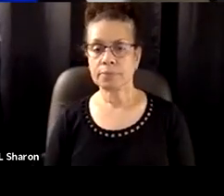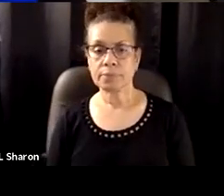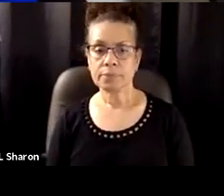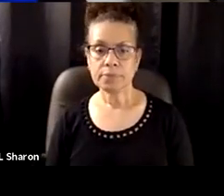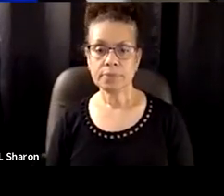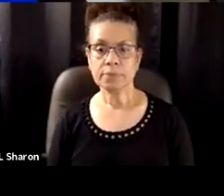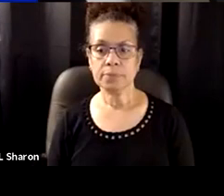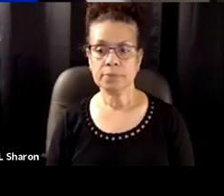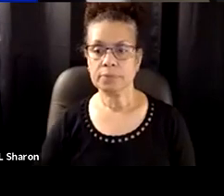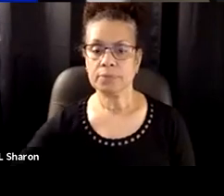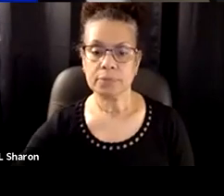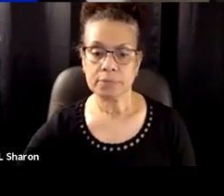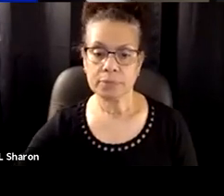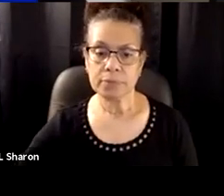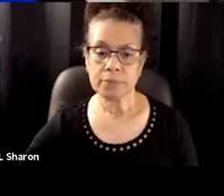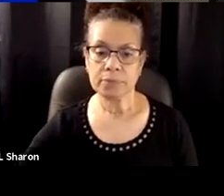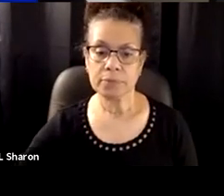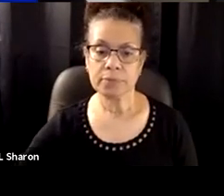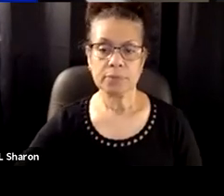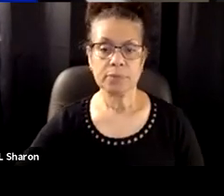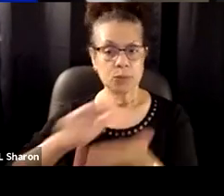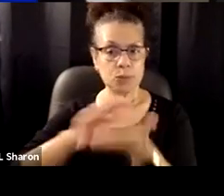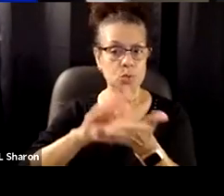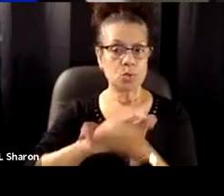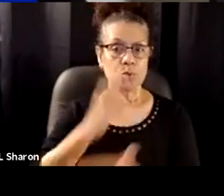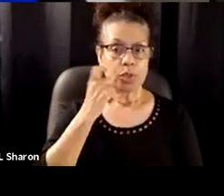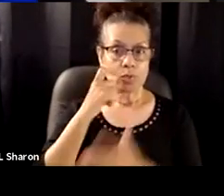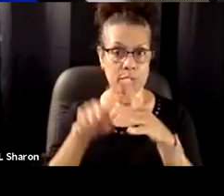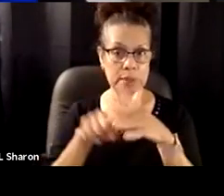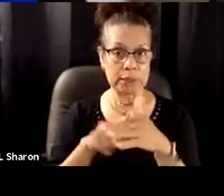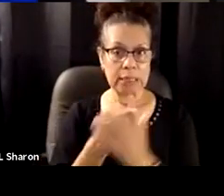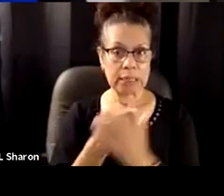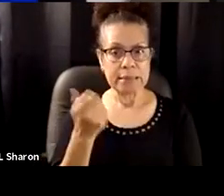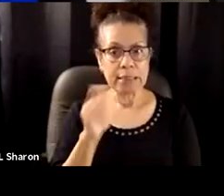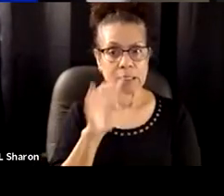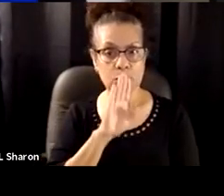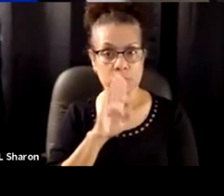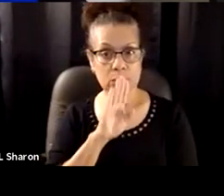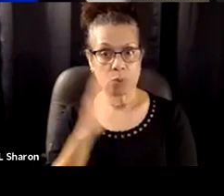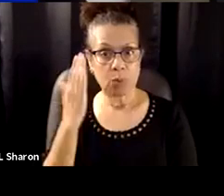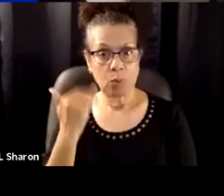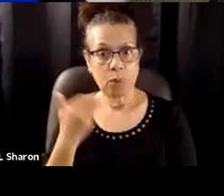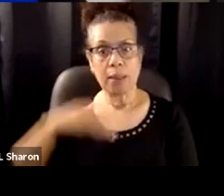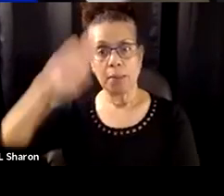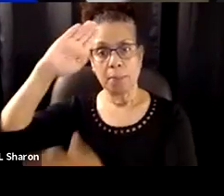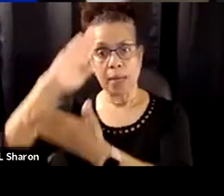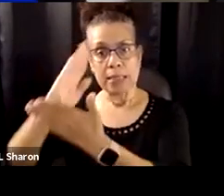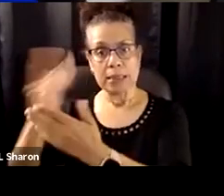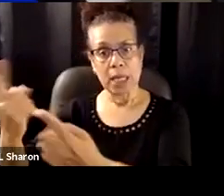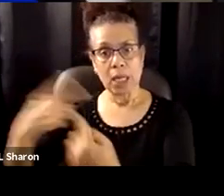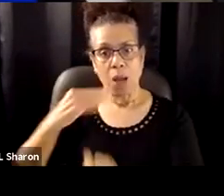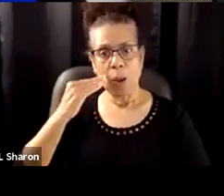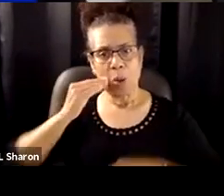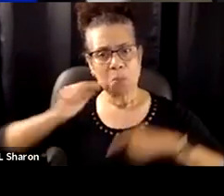the classes has just started and i feel quite frustrated because my son comes home complaining of